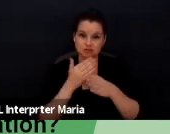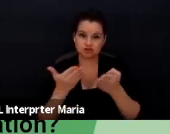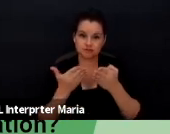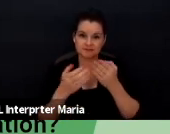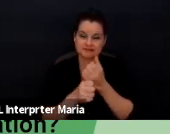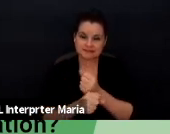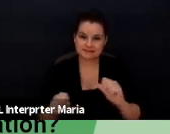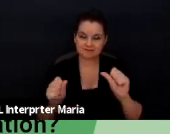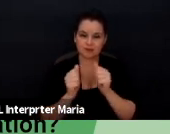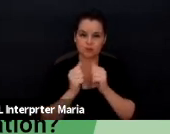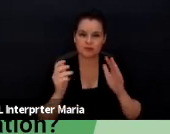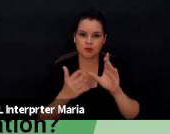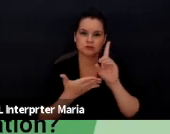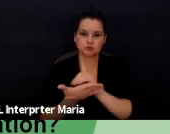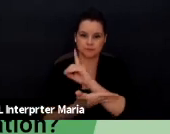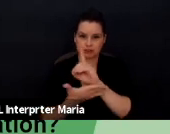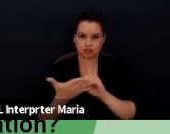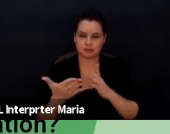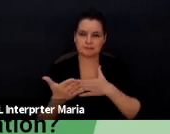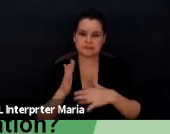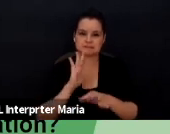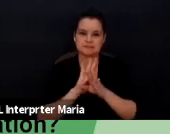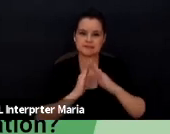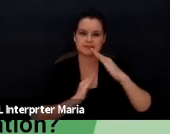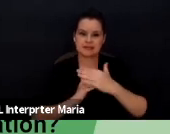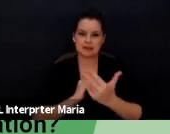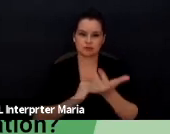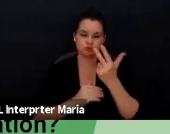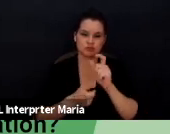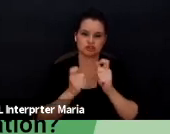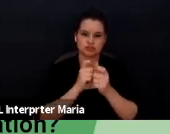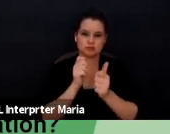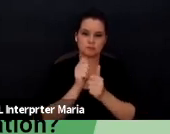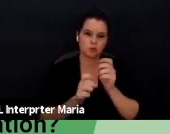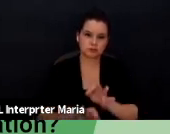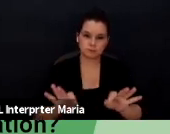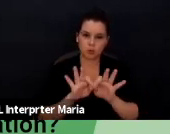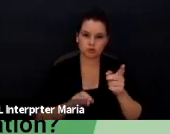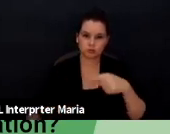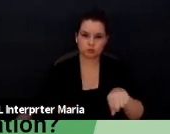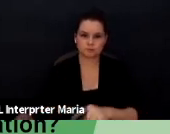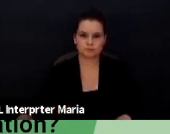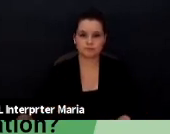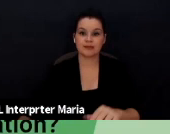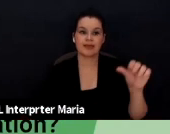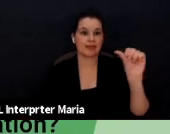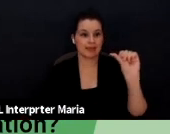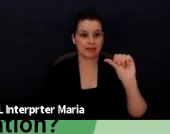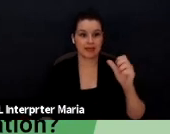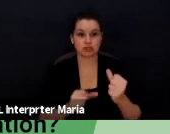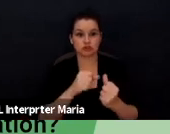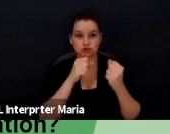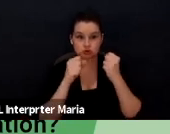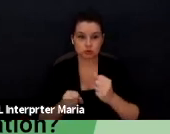and without discrimination? Please select the top 3 changes that are most important to you. A, Strengthen and